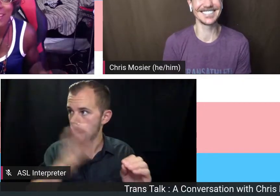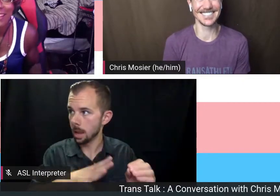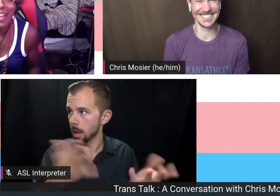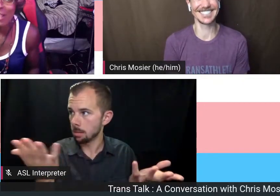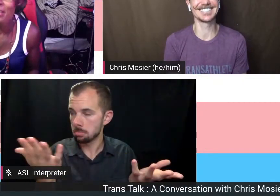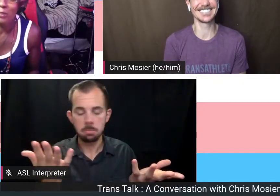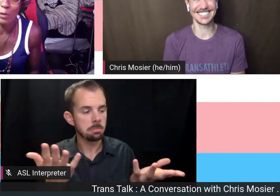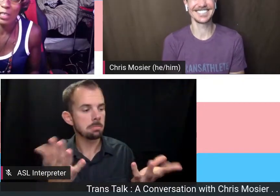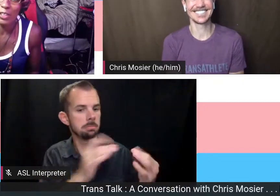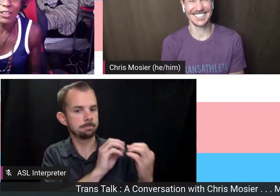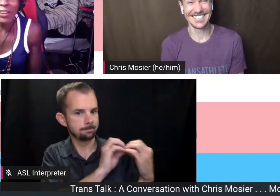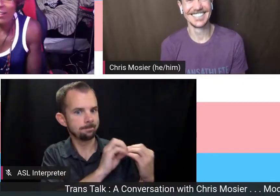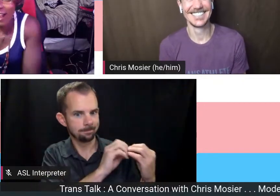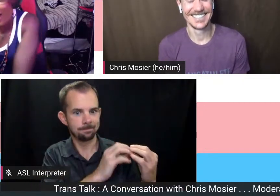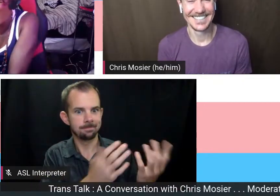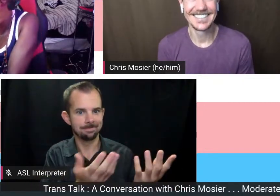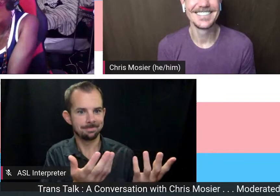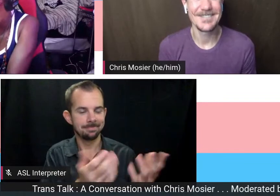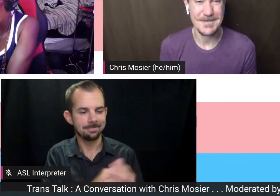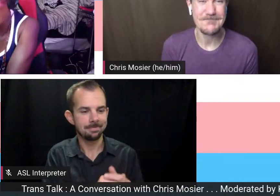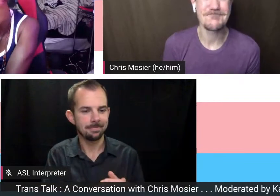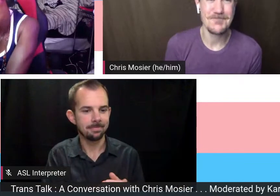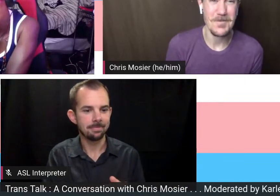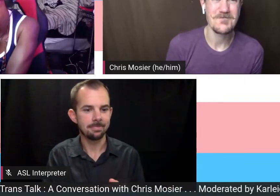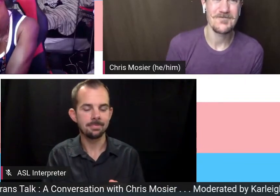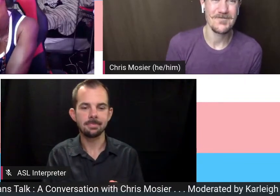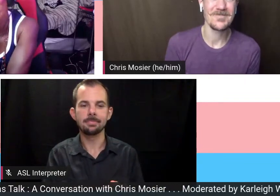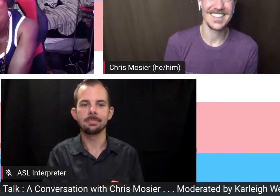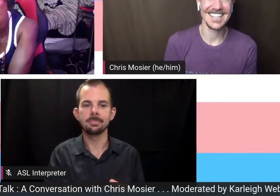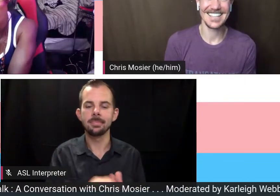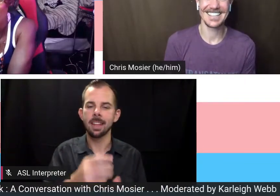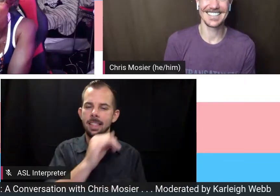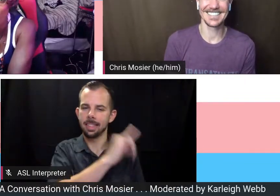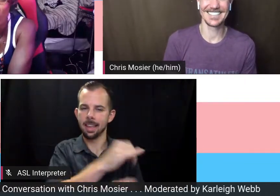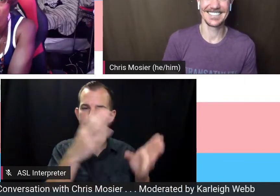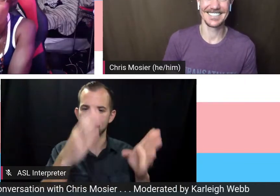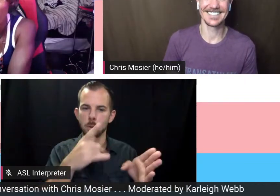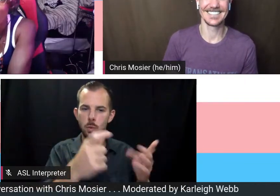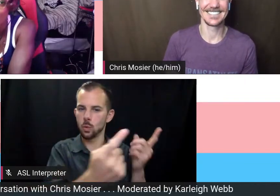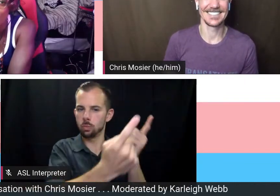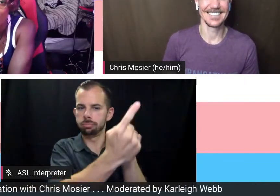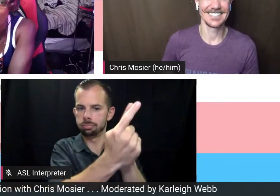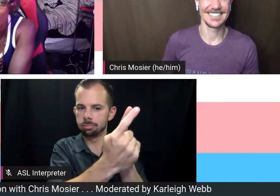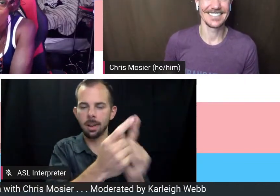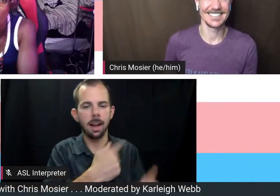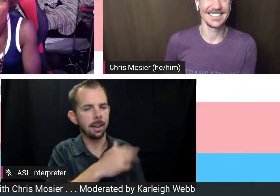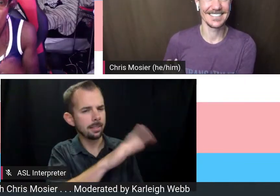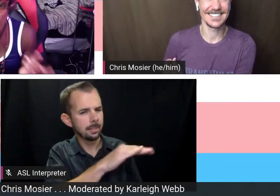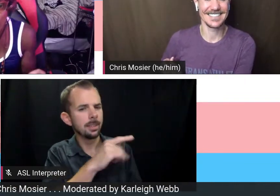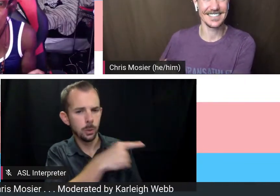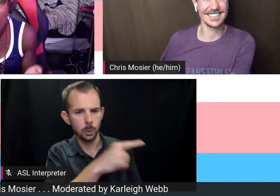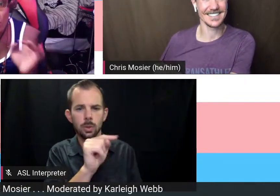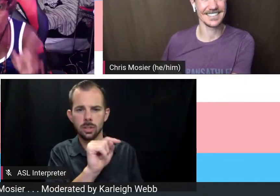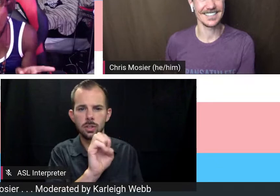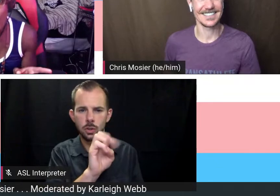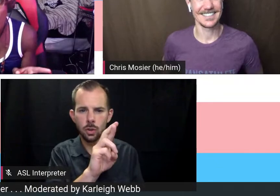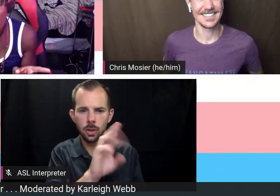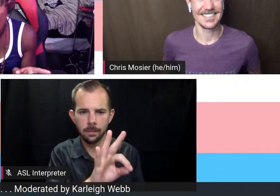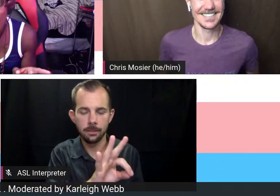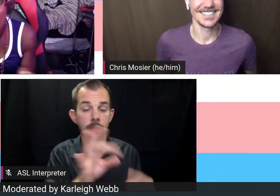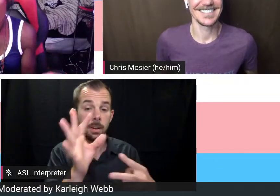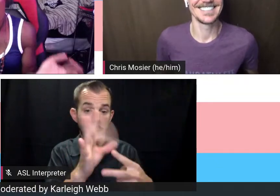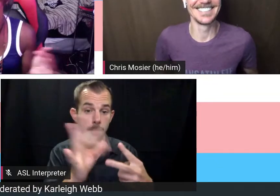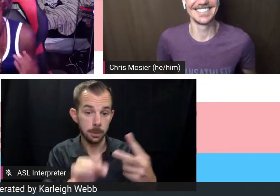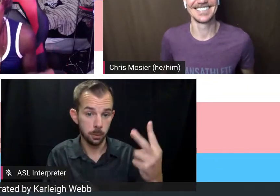about their business. And then everyone goes, I have a rule. I went up to the person who did that and said, look, Turf, you got two choices. Shut up